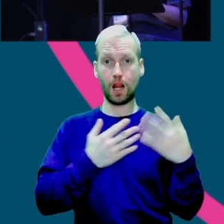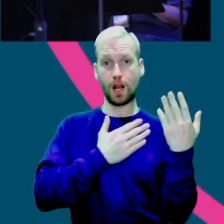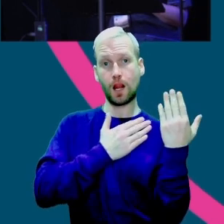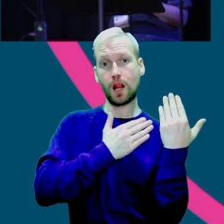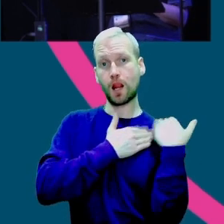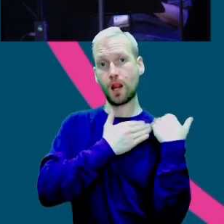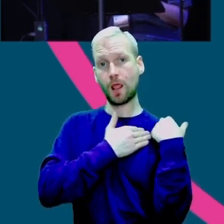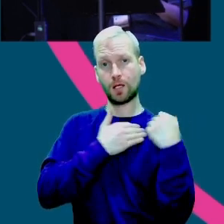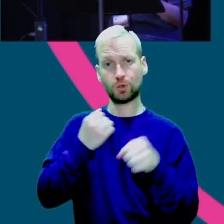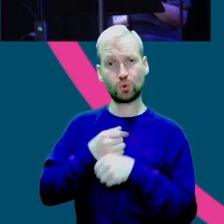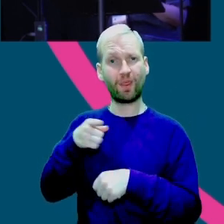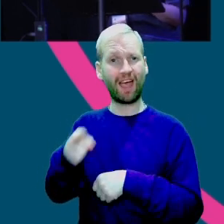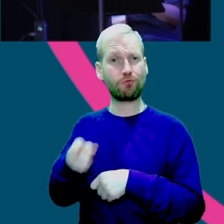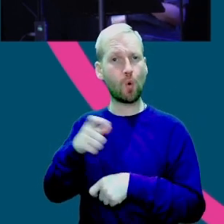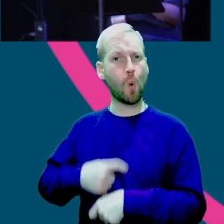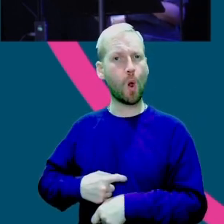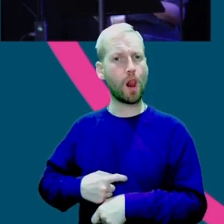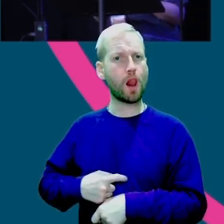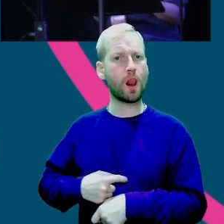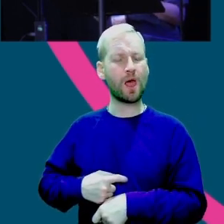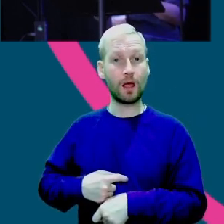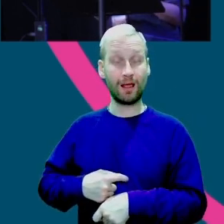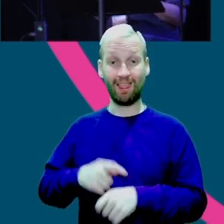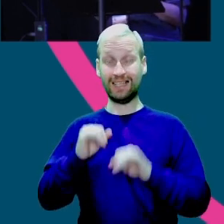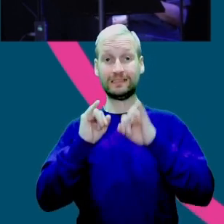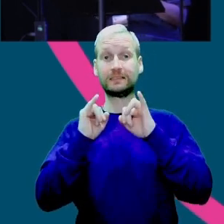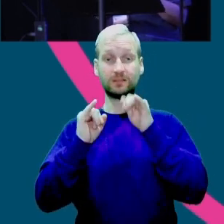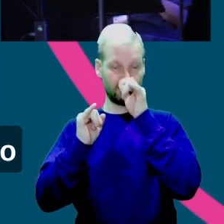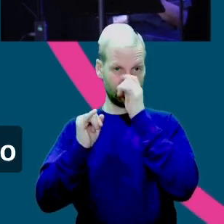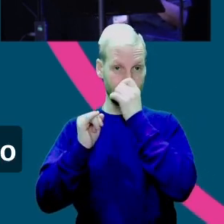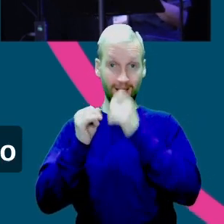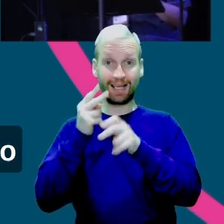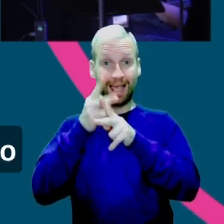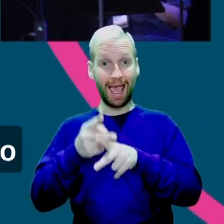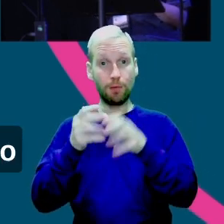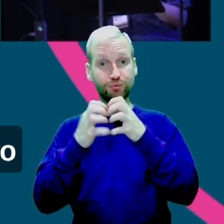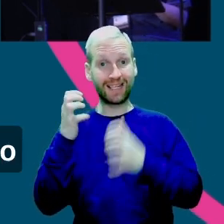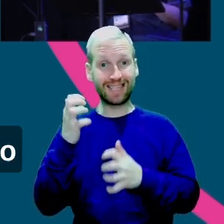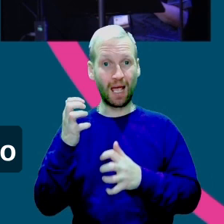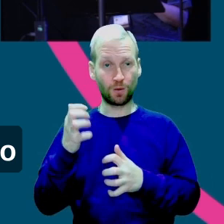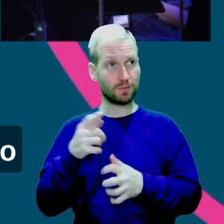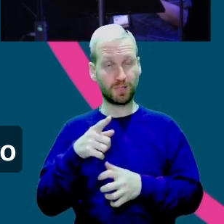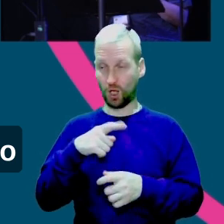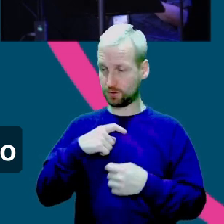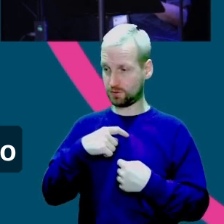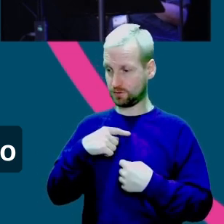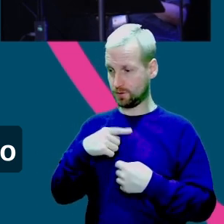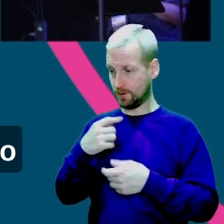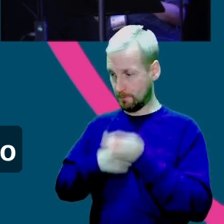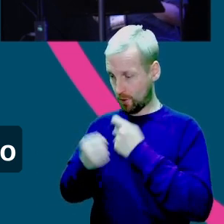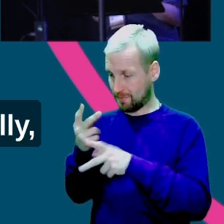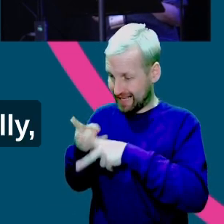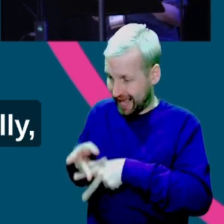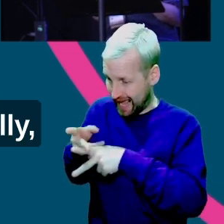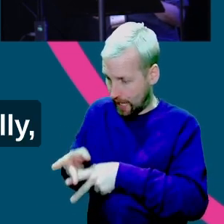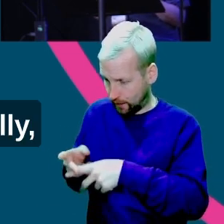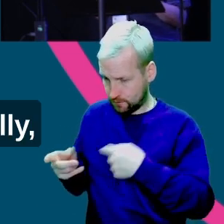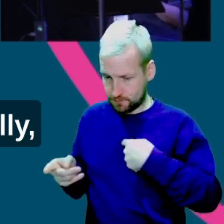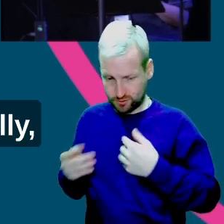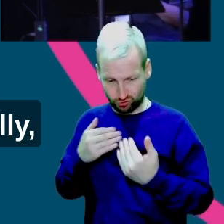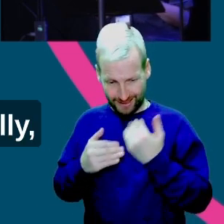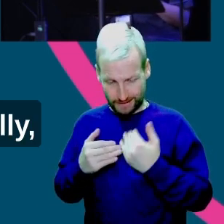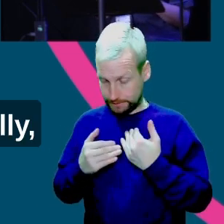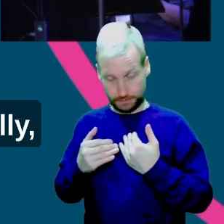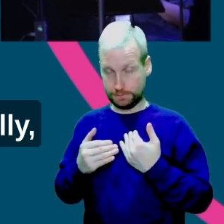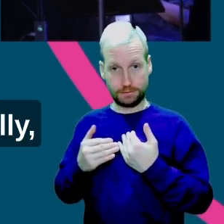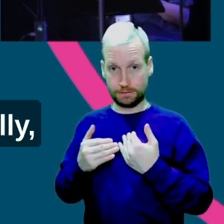fulfil this role. And this is a red flag for carer breakdown, as the carer is not equipped to manage, is unable to cope, and they